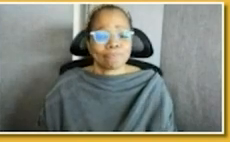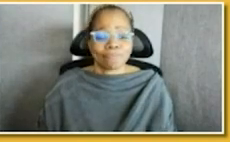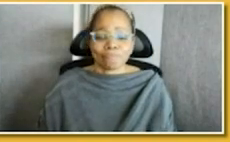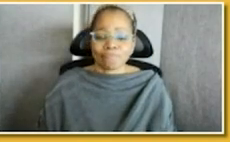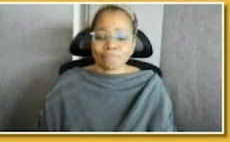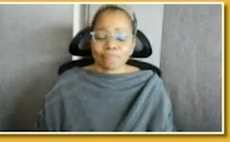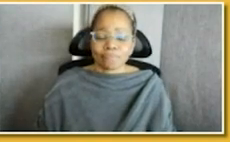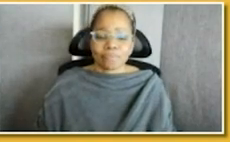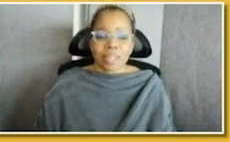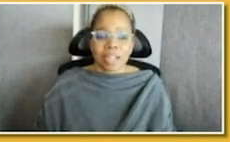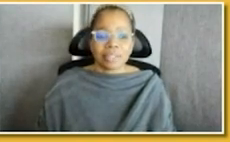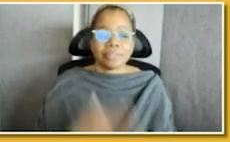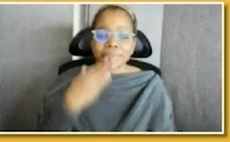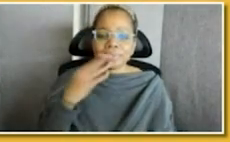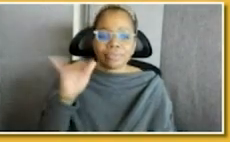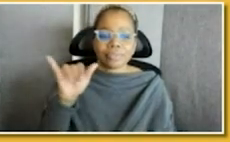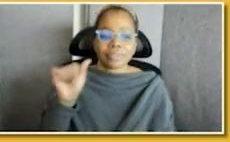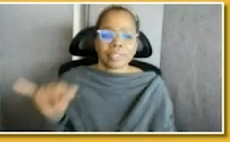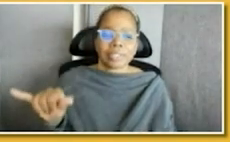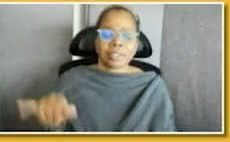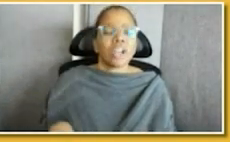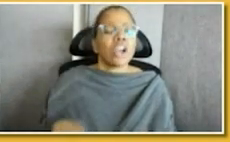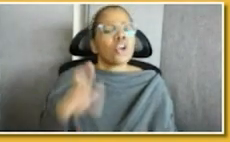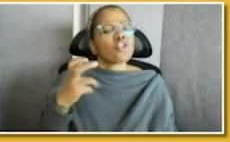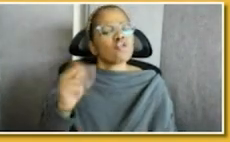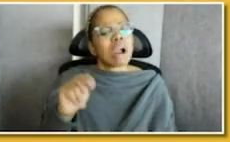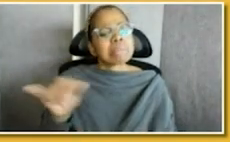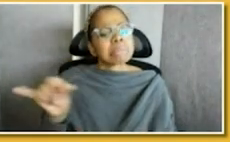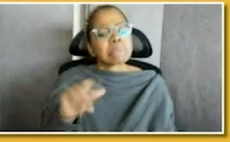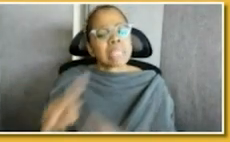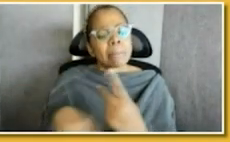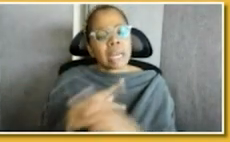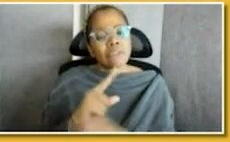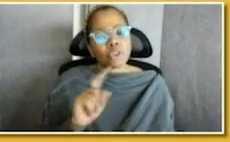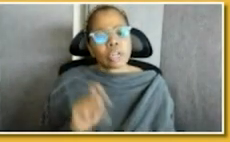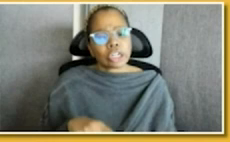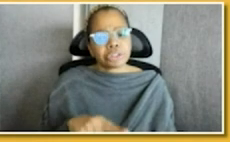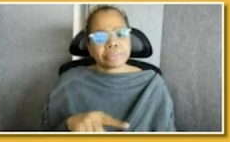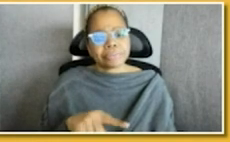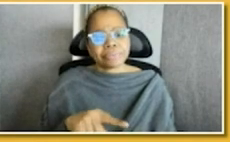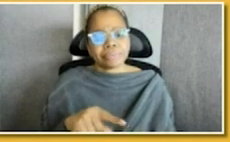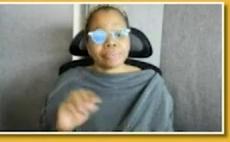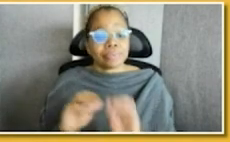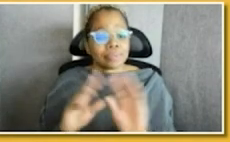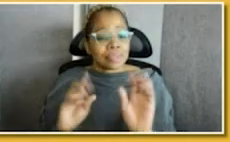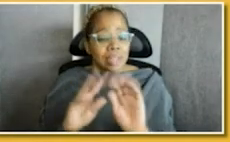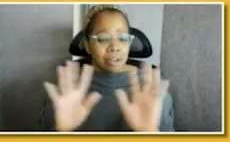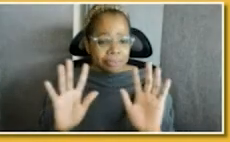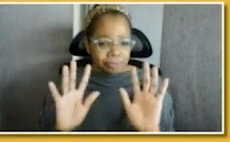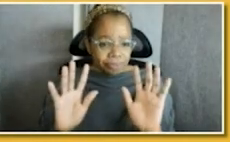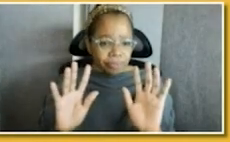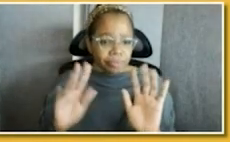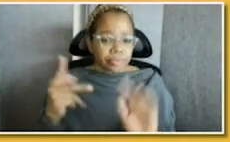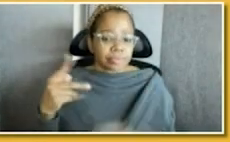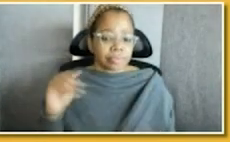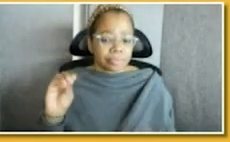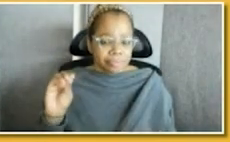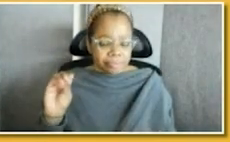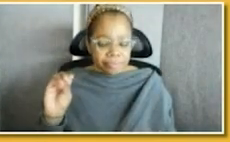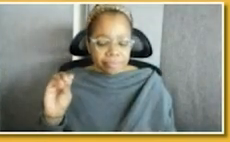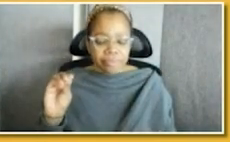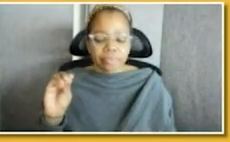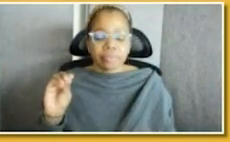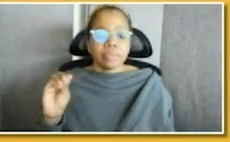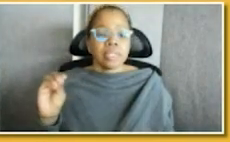Thank you, Jay. And Ron, similar question to you. Obviously, as the Postal Service has been more and more privatized,